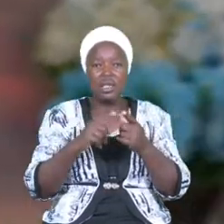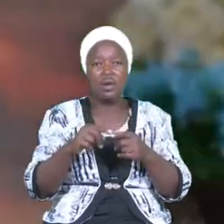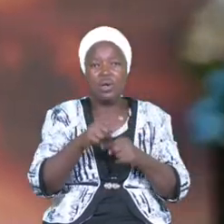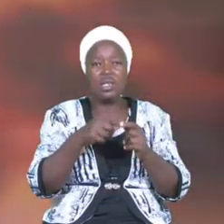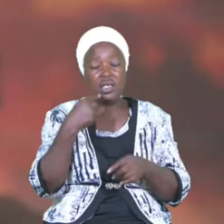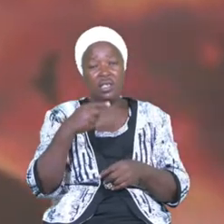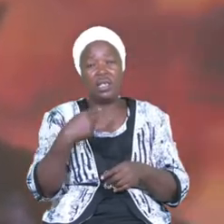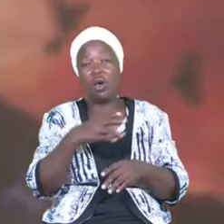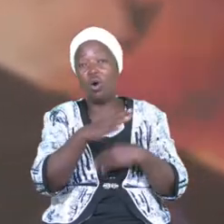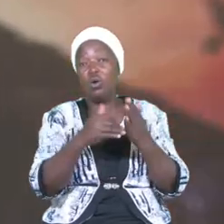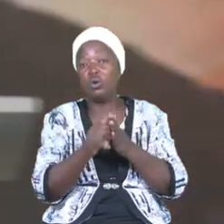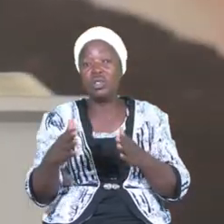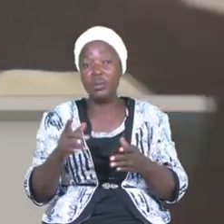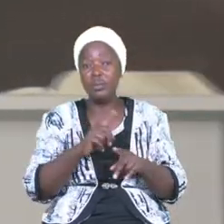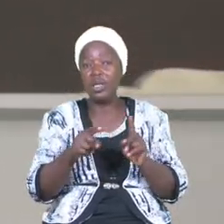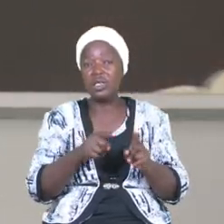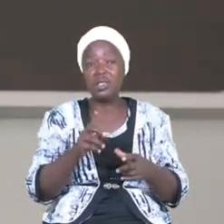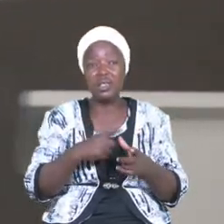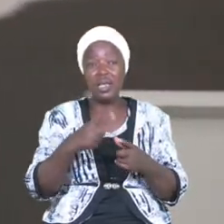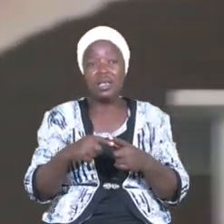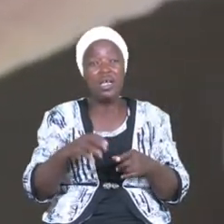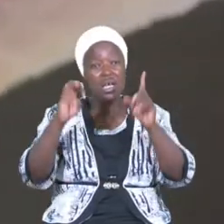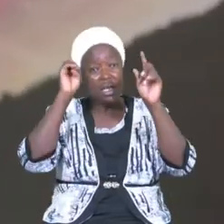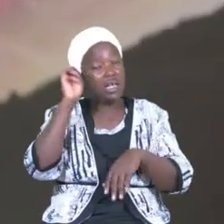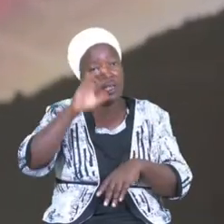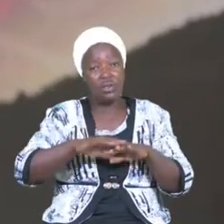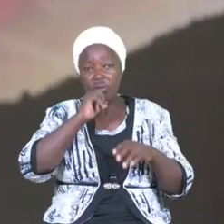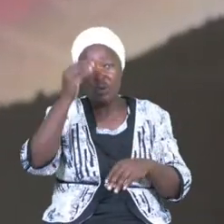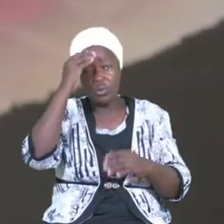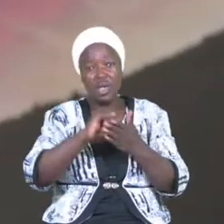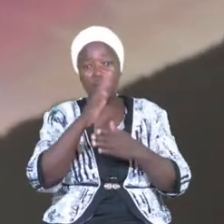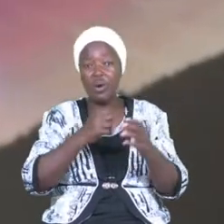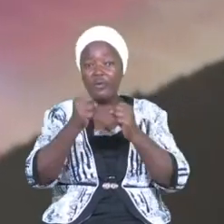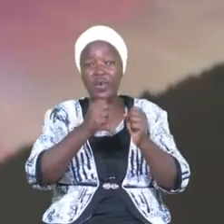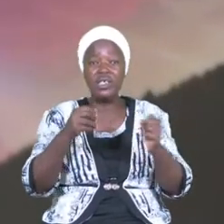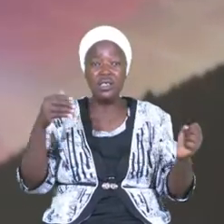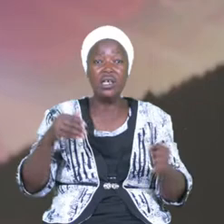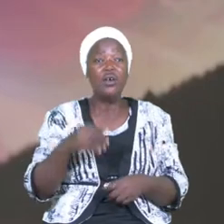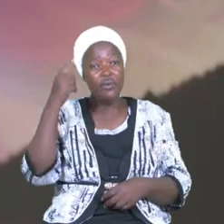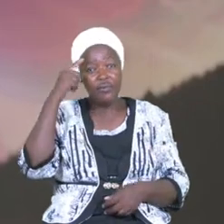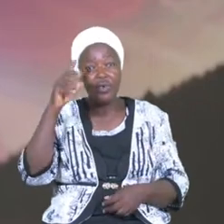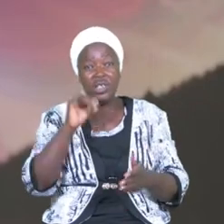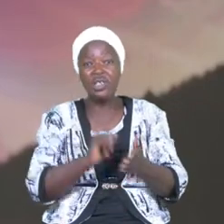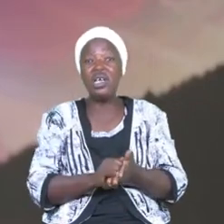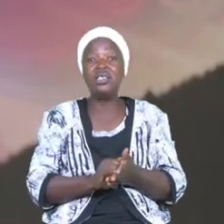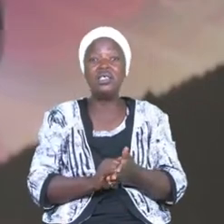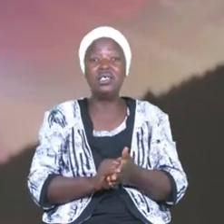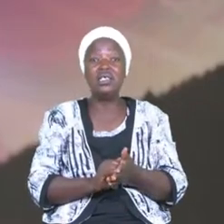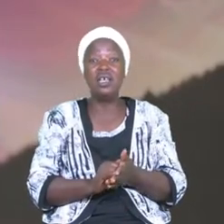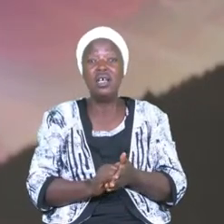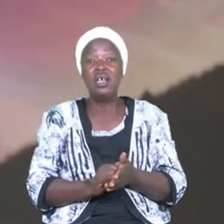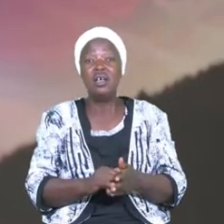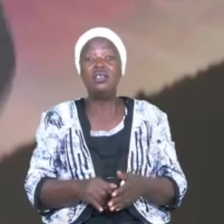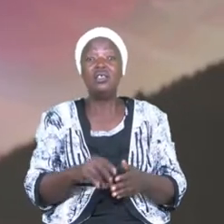he didn't know that they were contending for the key man in the team, he'll respond to